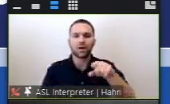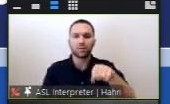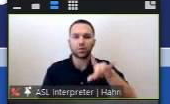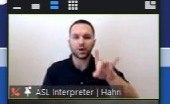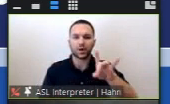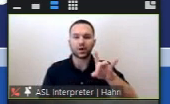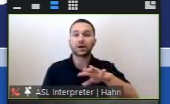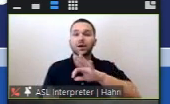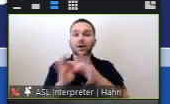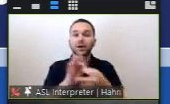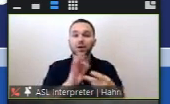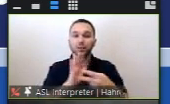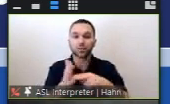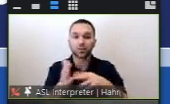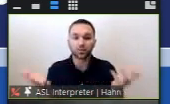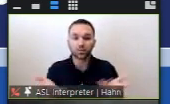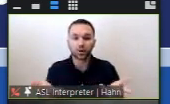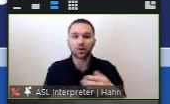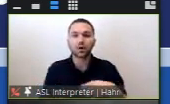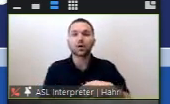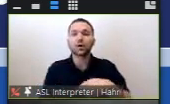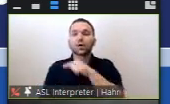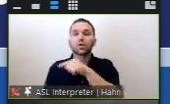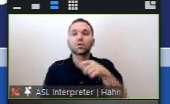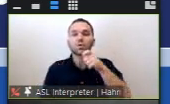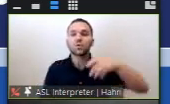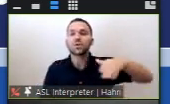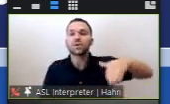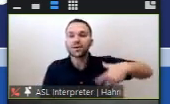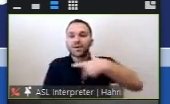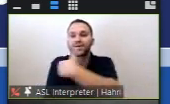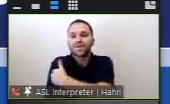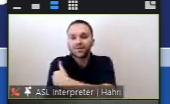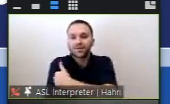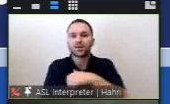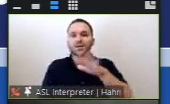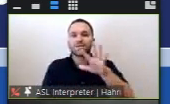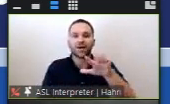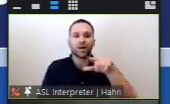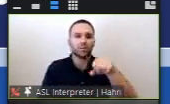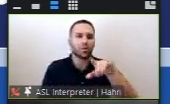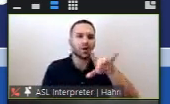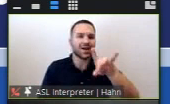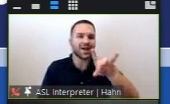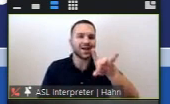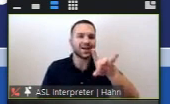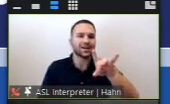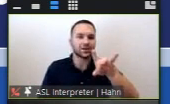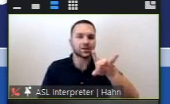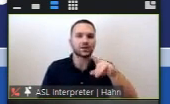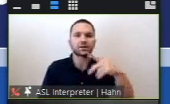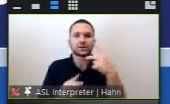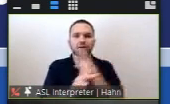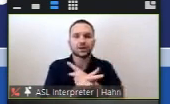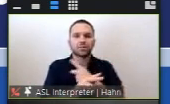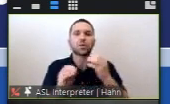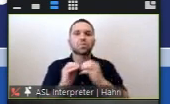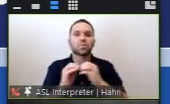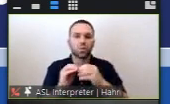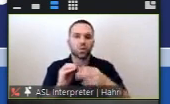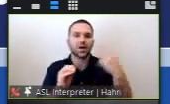say that individuals that are unvaccinated are 5.8 times more likely to die of COVID-19 than those that